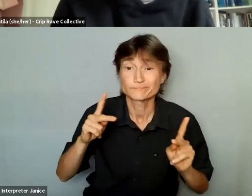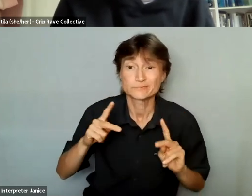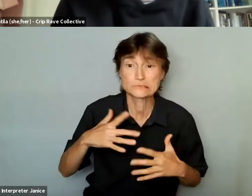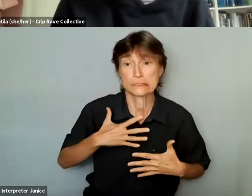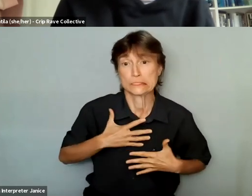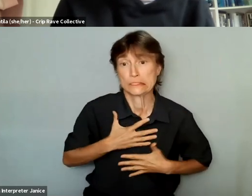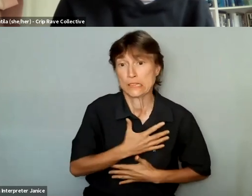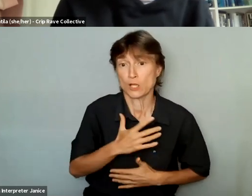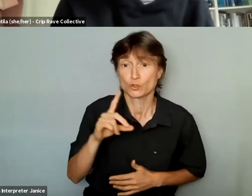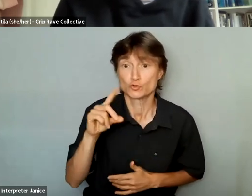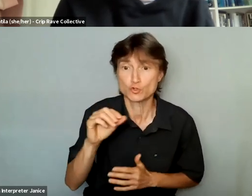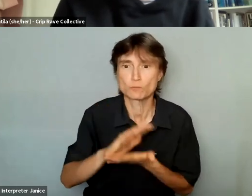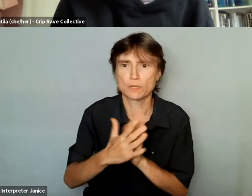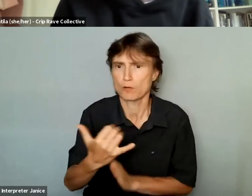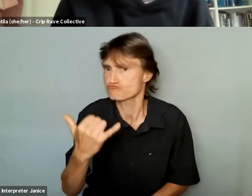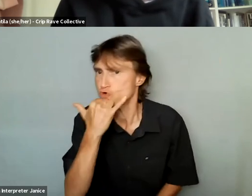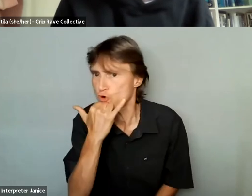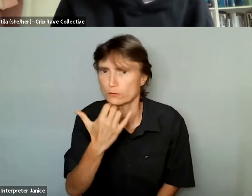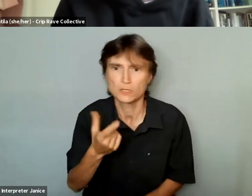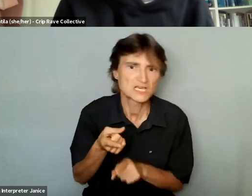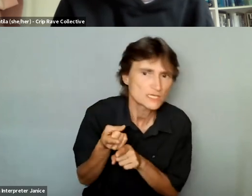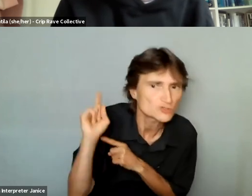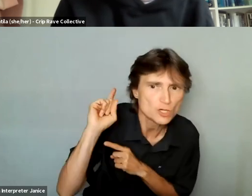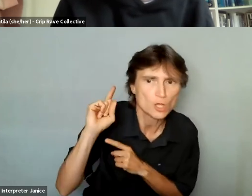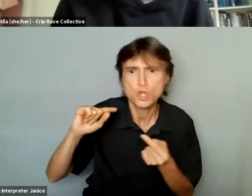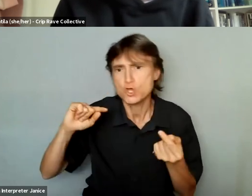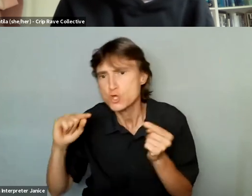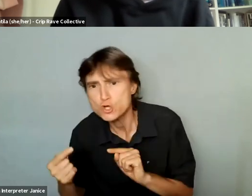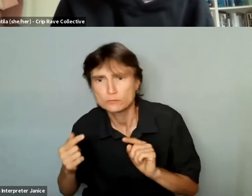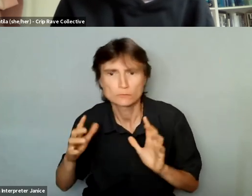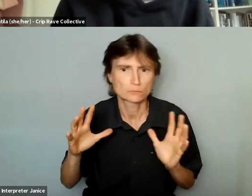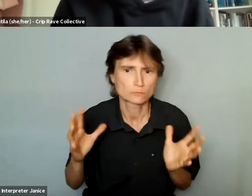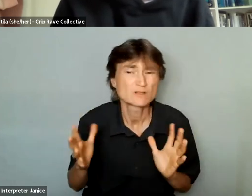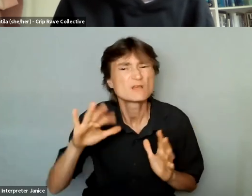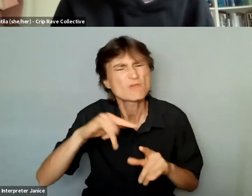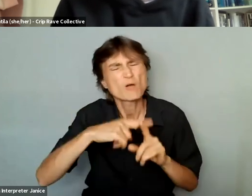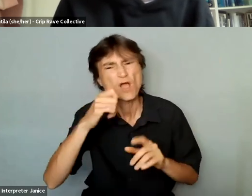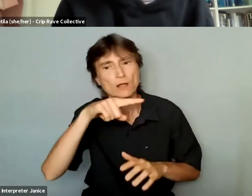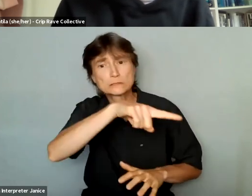Is there anything we could say about that in terms of how